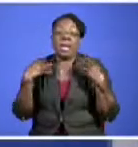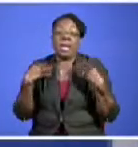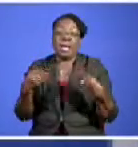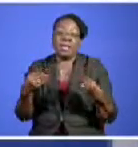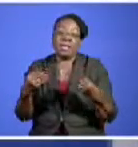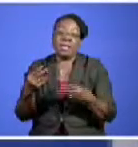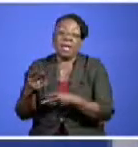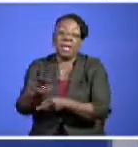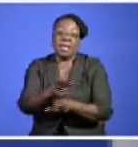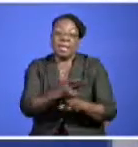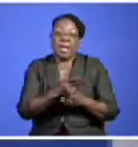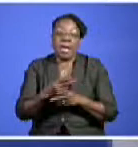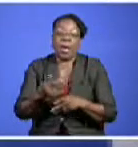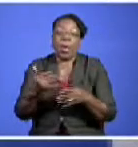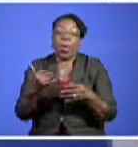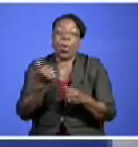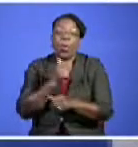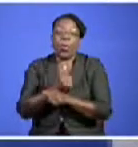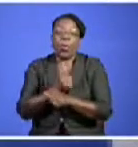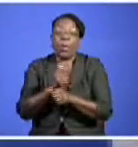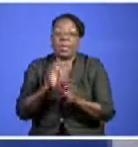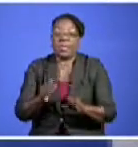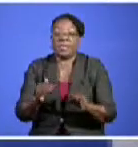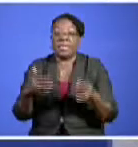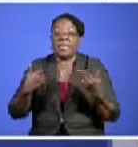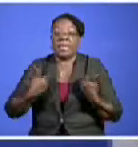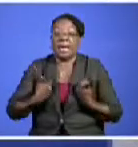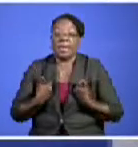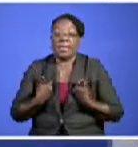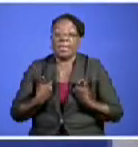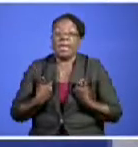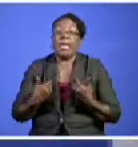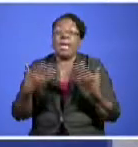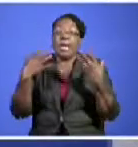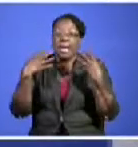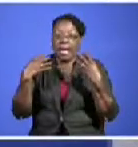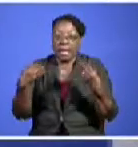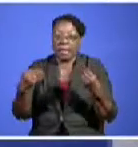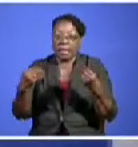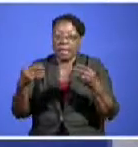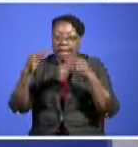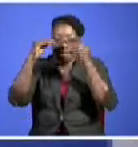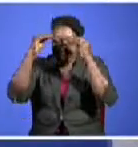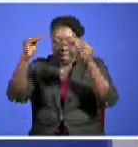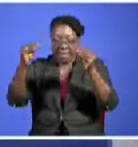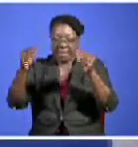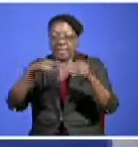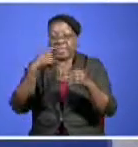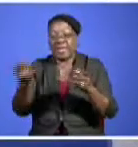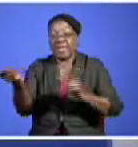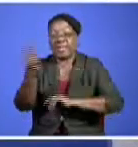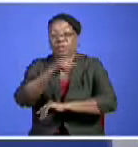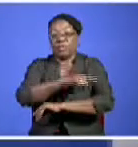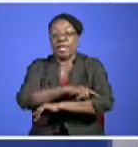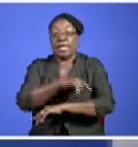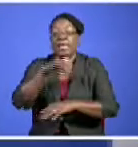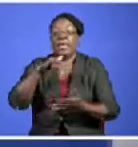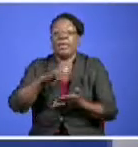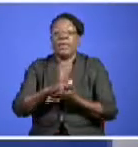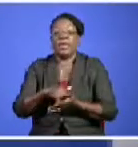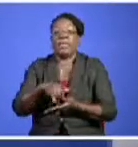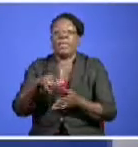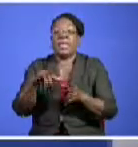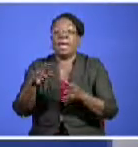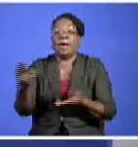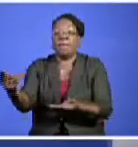limit, there's finally help on the way. Health Minister the Honorable Renward Wells confirming today that 29 doctors have been